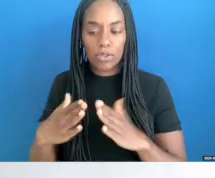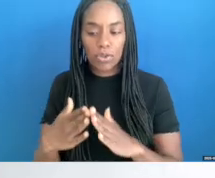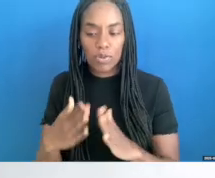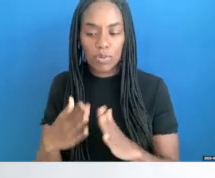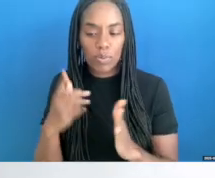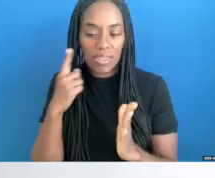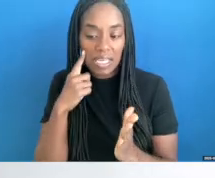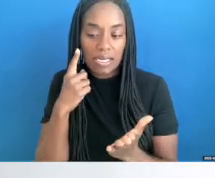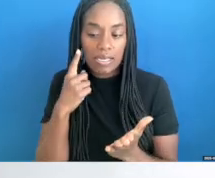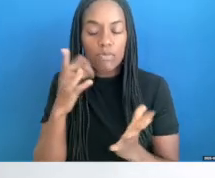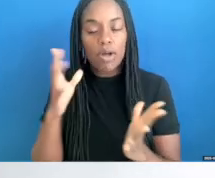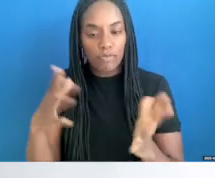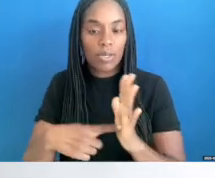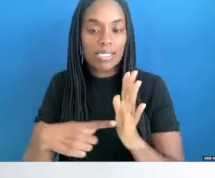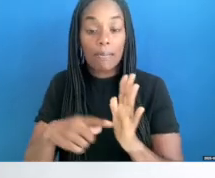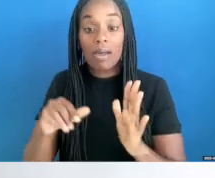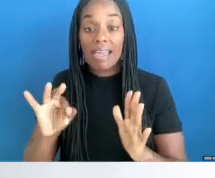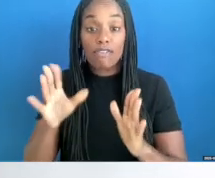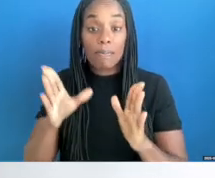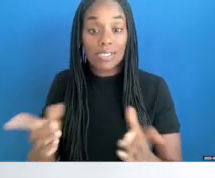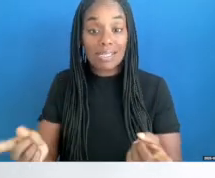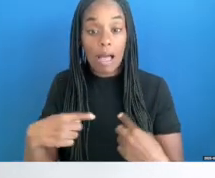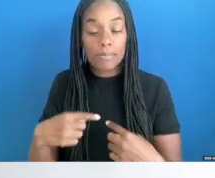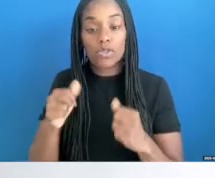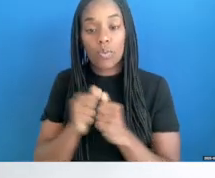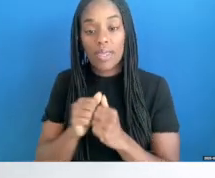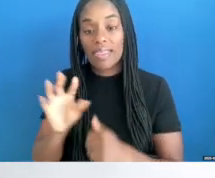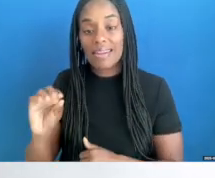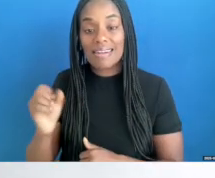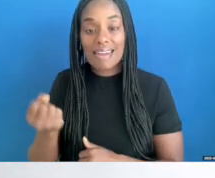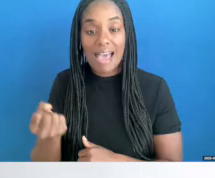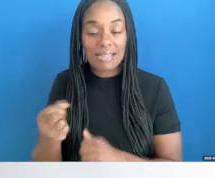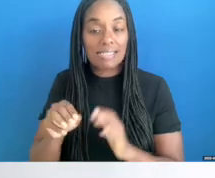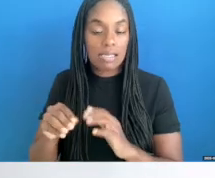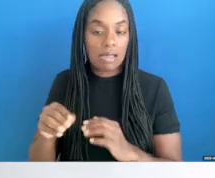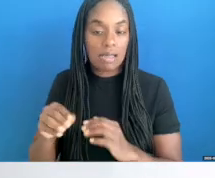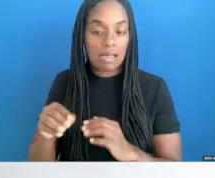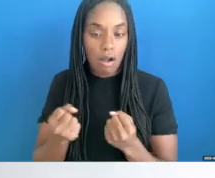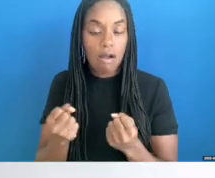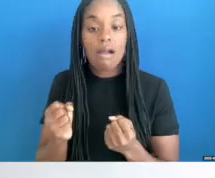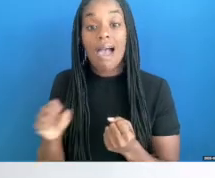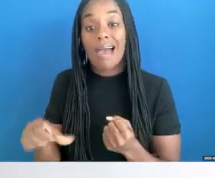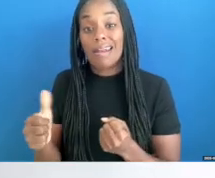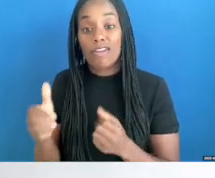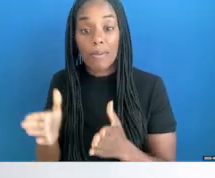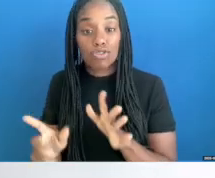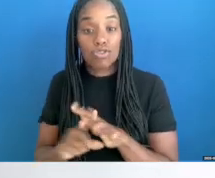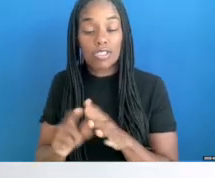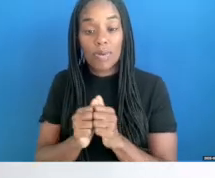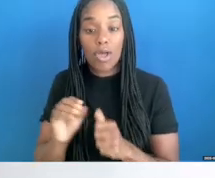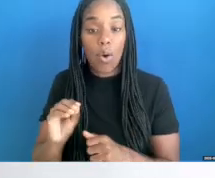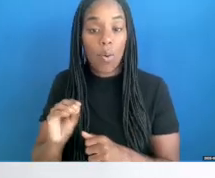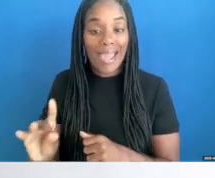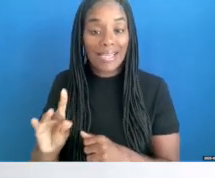with a 90s model vehicle, and somebody comes in with a 2008 model vehicle, and that 90s model vehicle